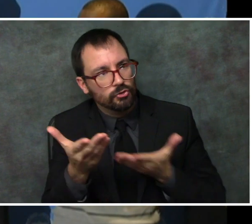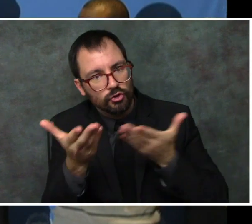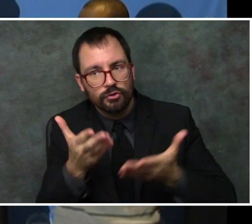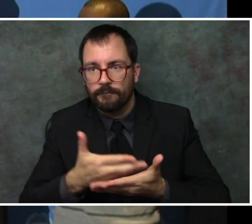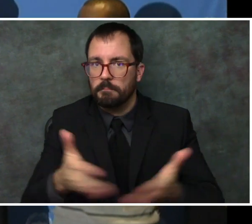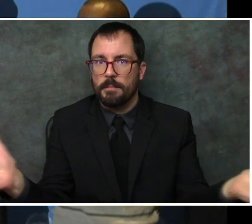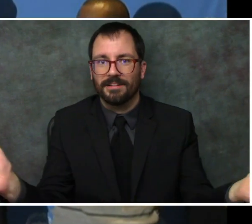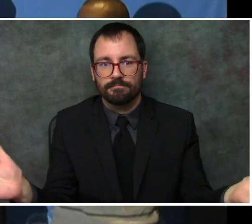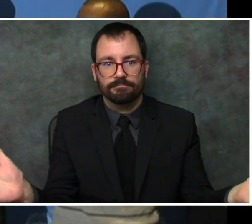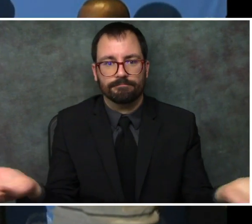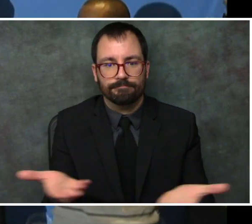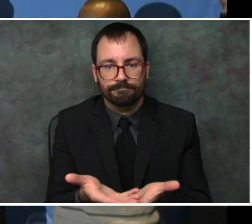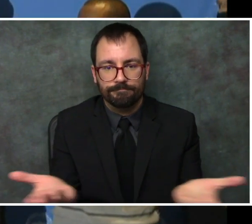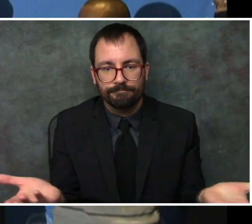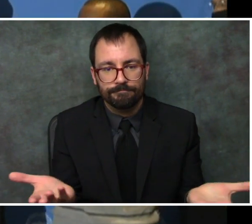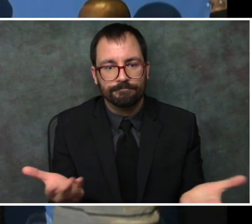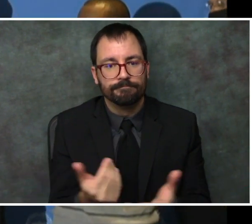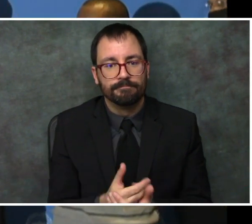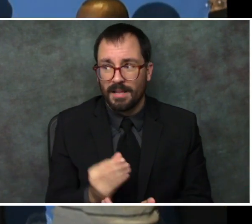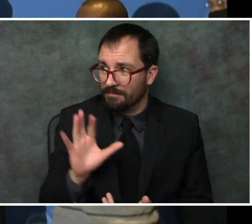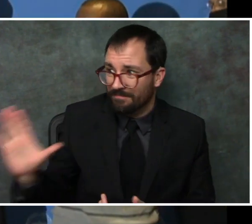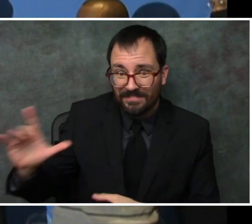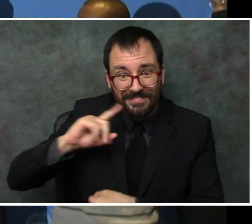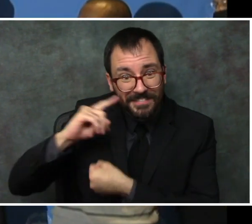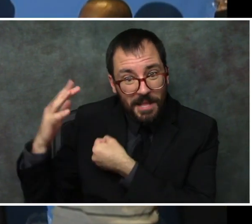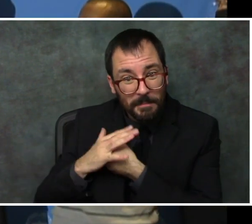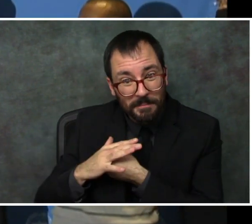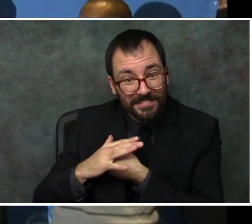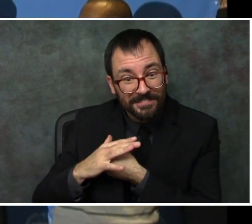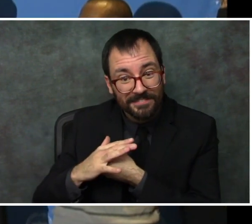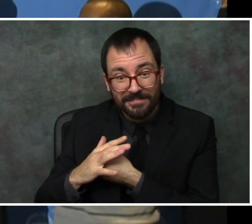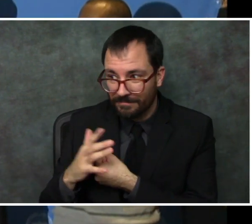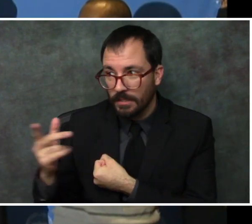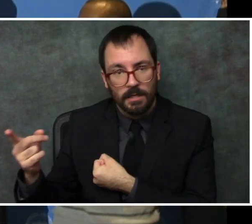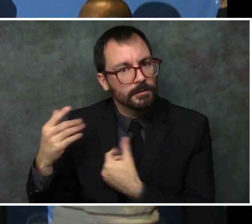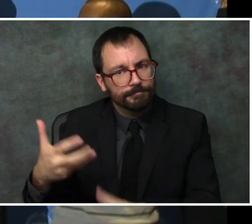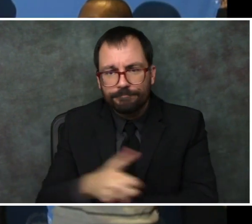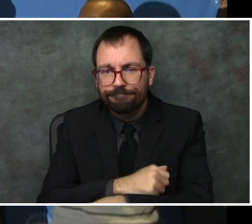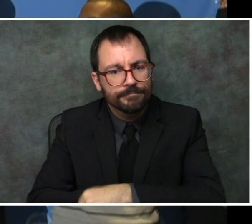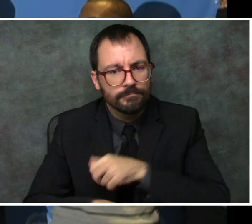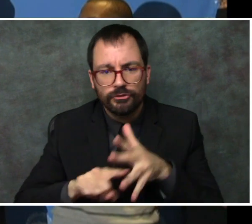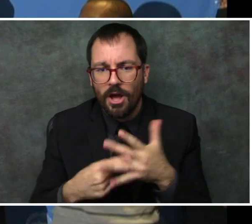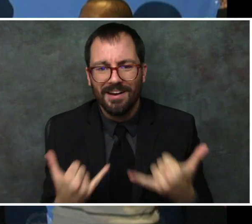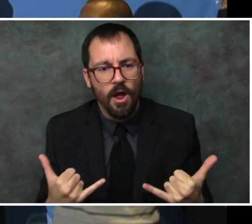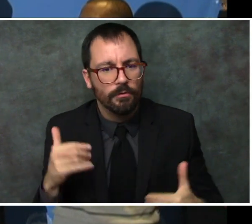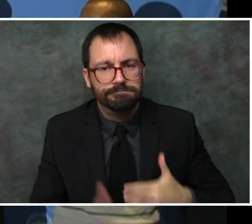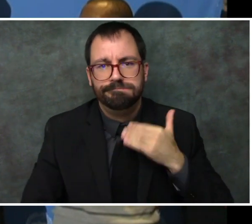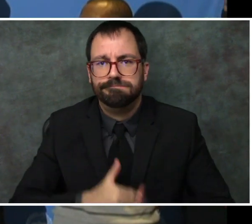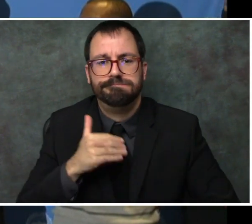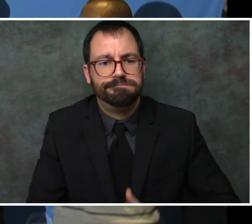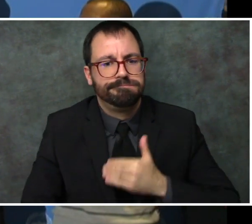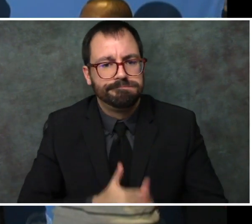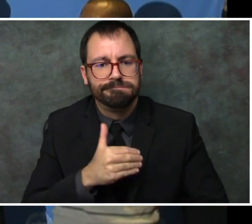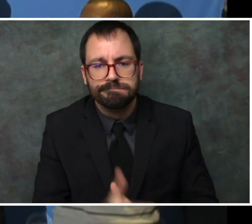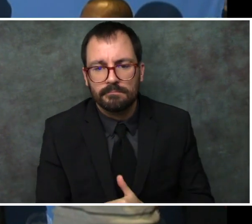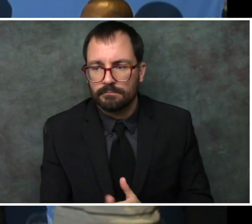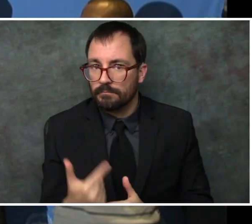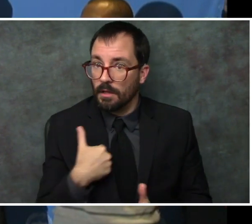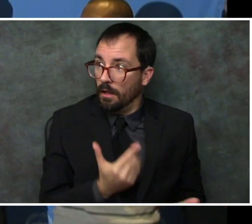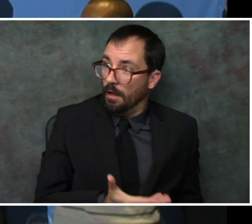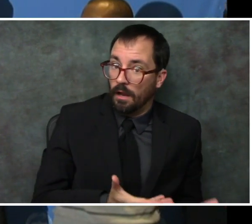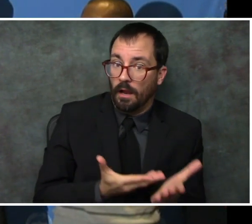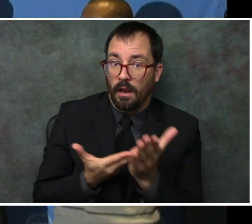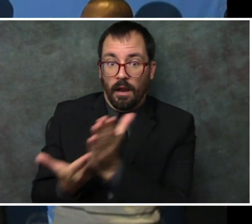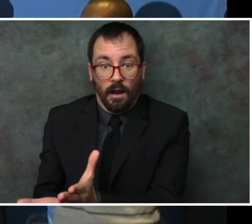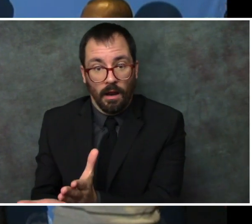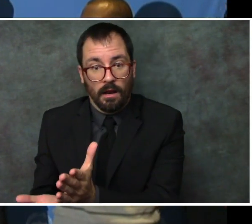service, and, as importantly, for his commitment to take early action on